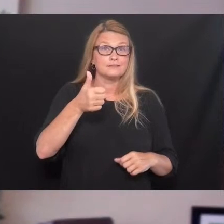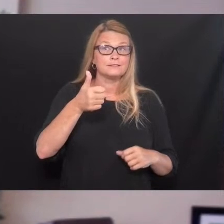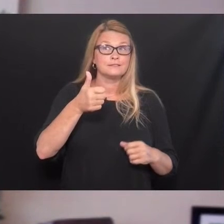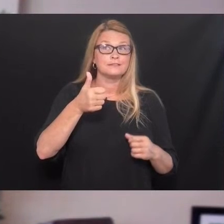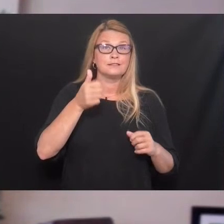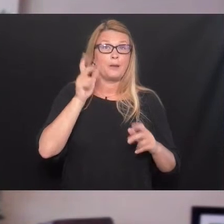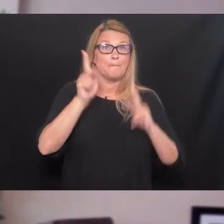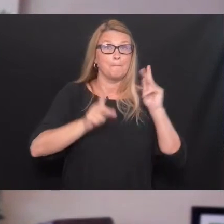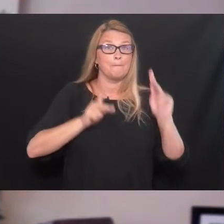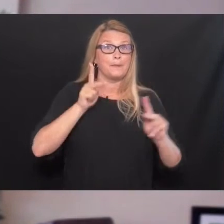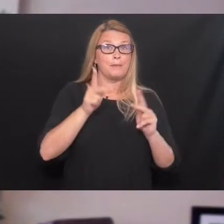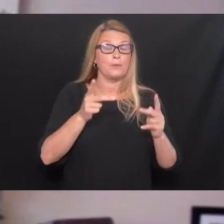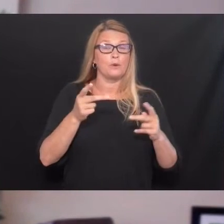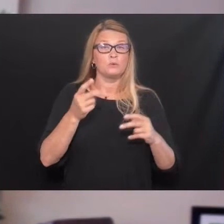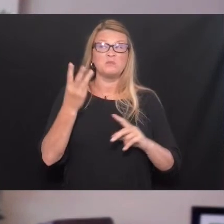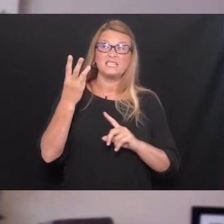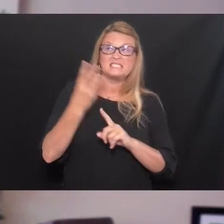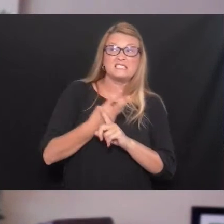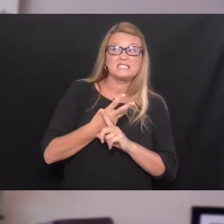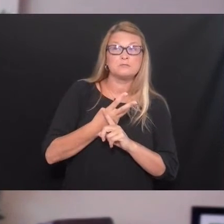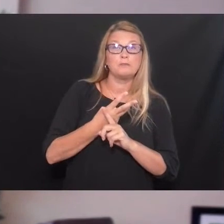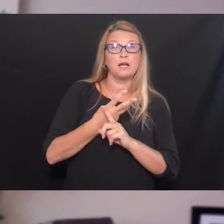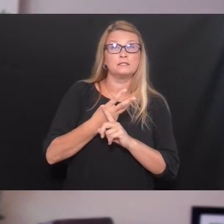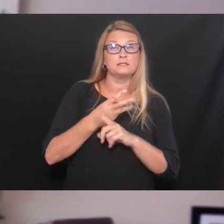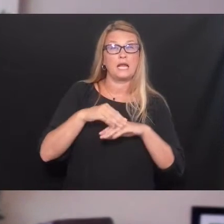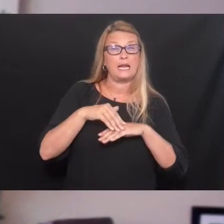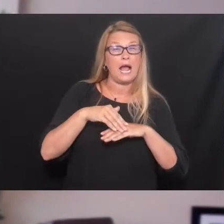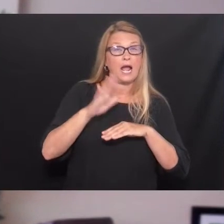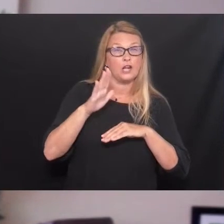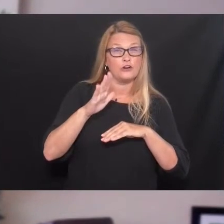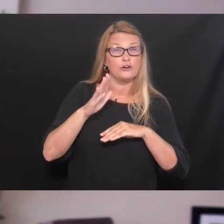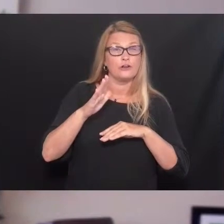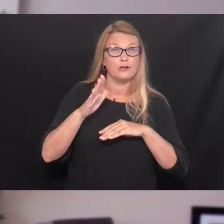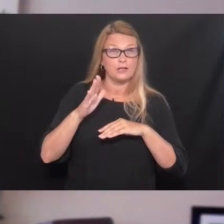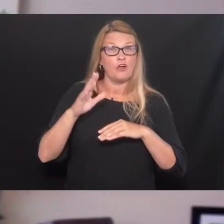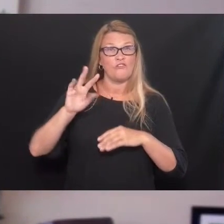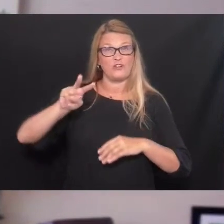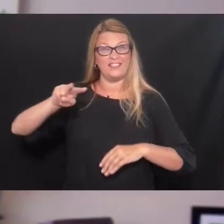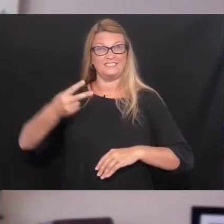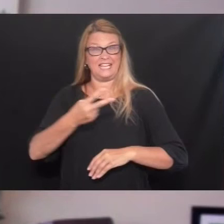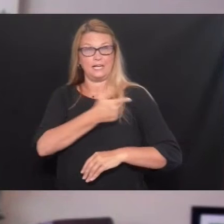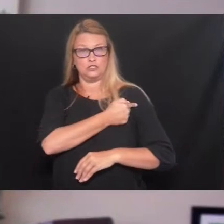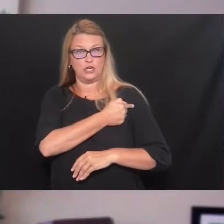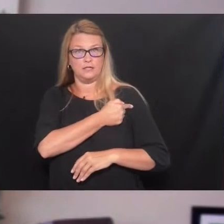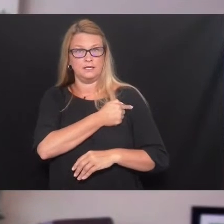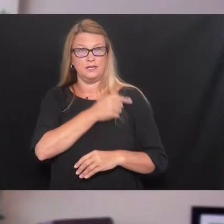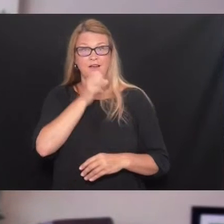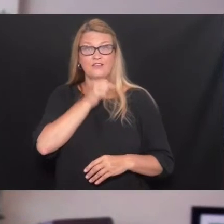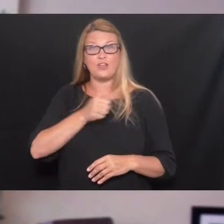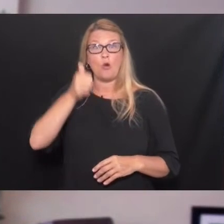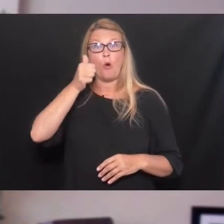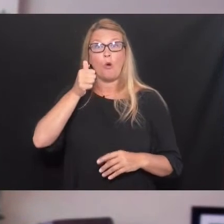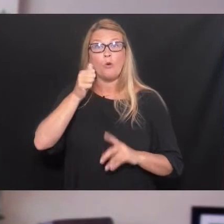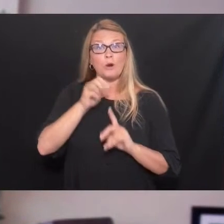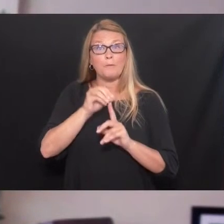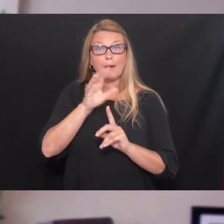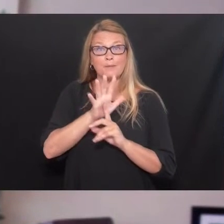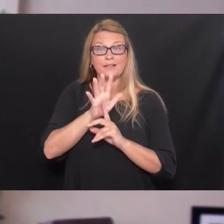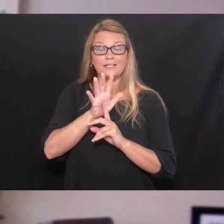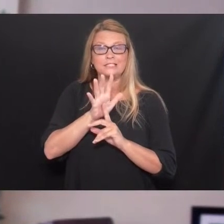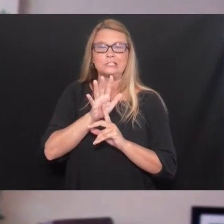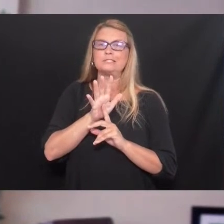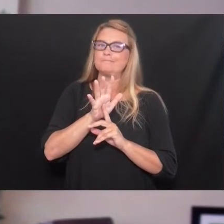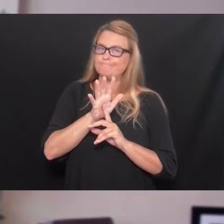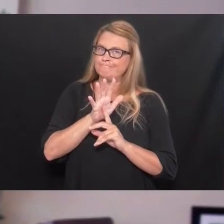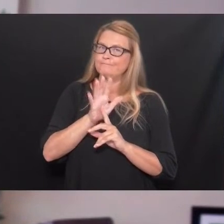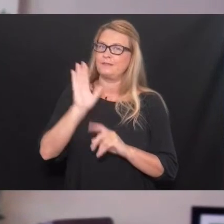their vaccine, and they looked at 6 months or greater from the second dose, and the older the population was, the more that